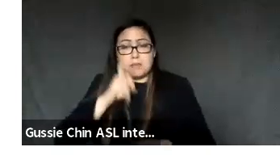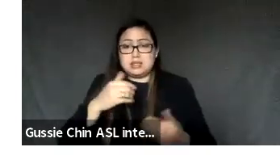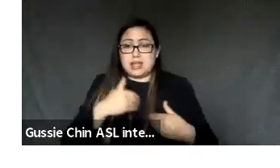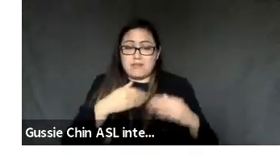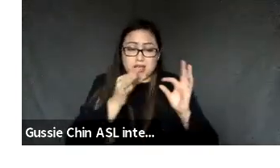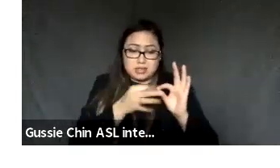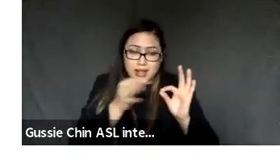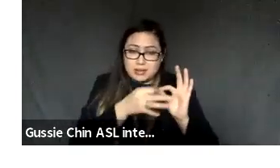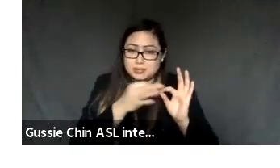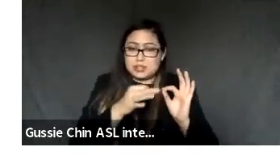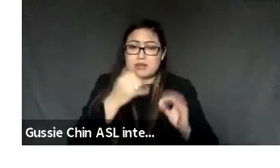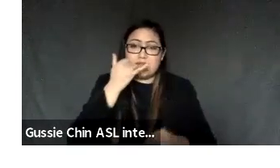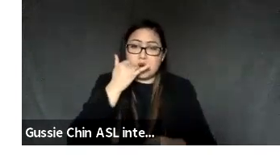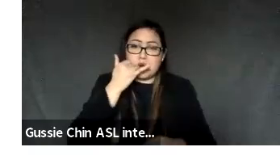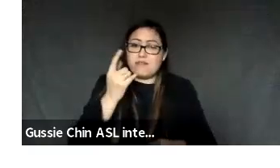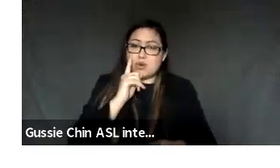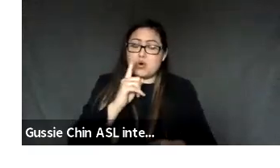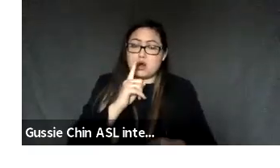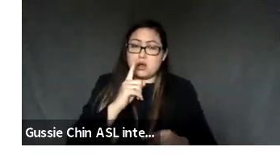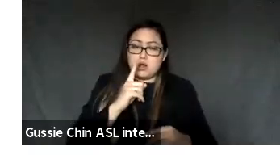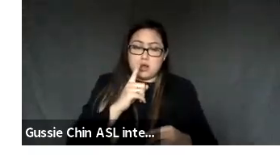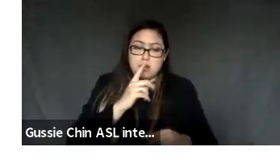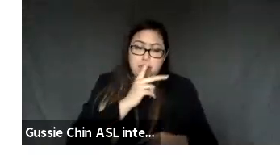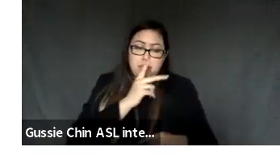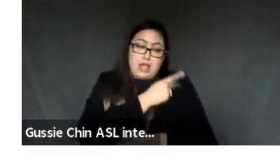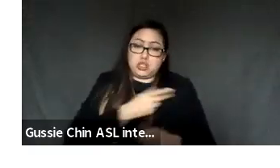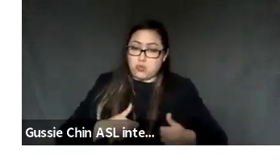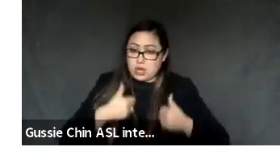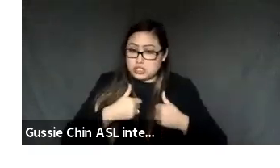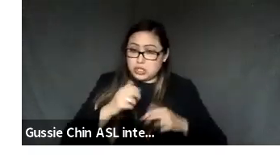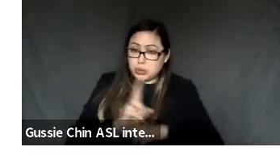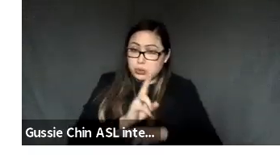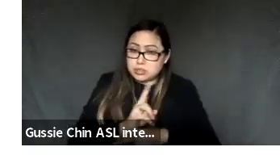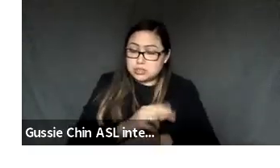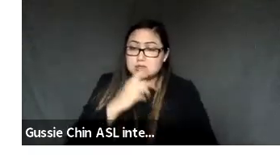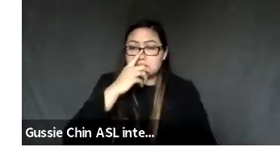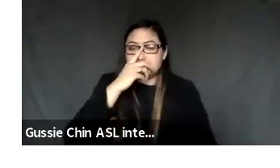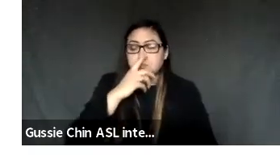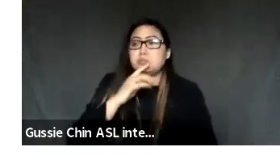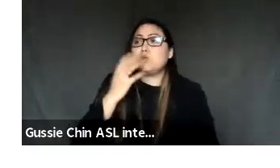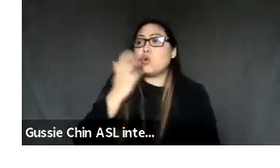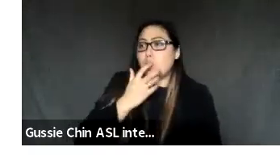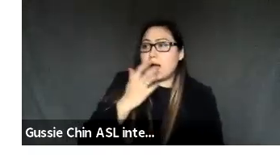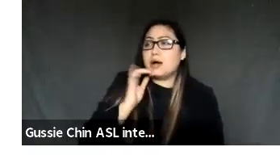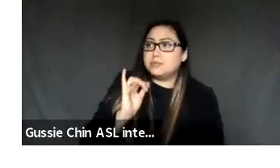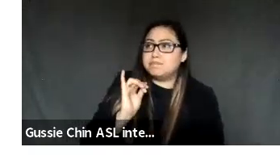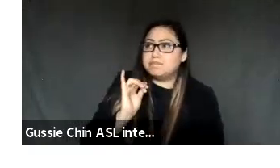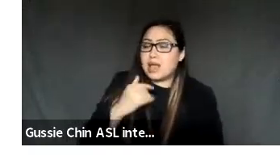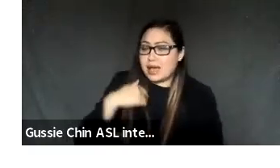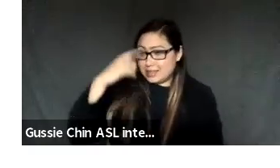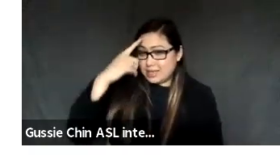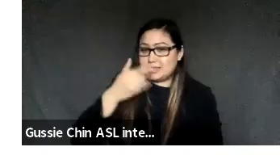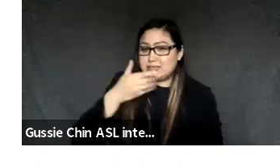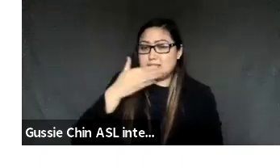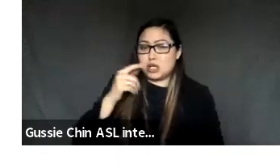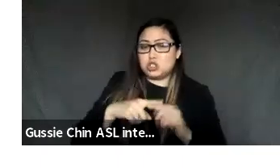TTY for patient resident use? Wow. I would probably say on this one, it would be better to consult with the Department